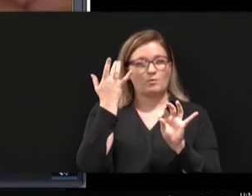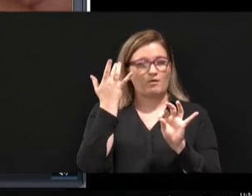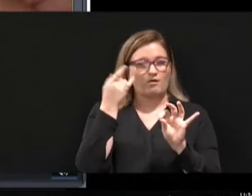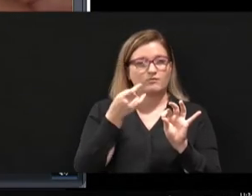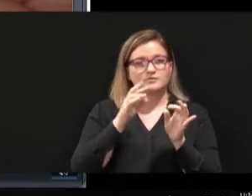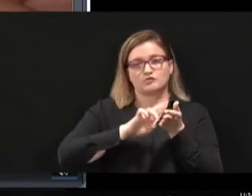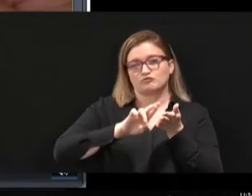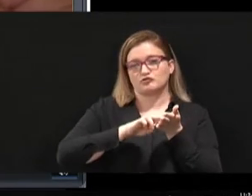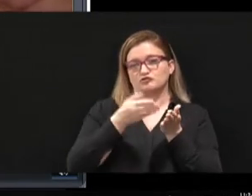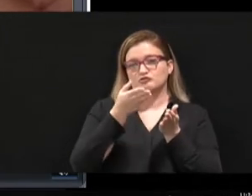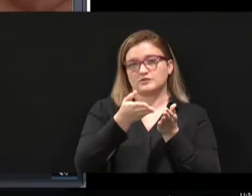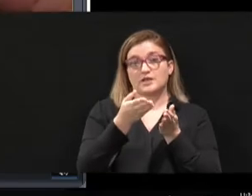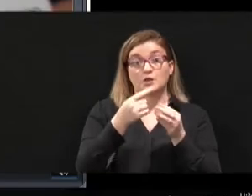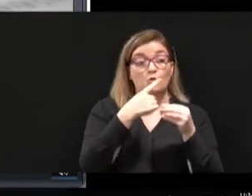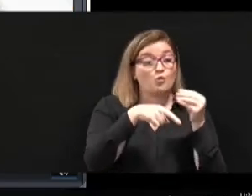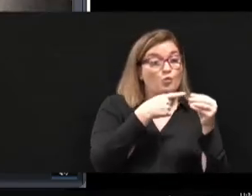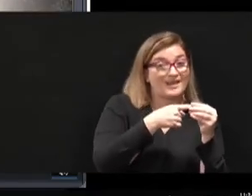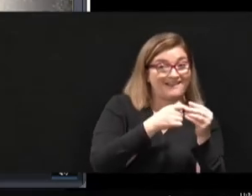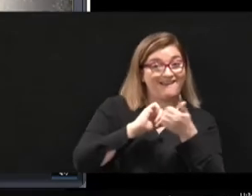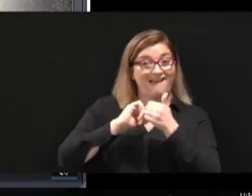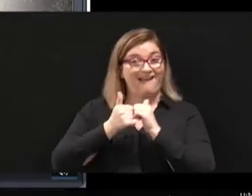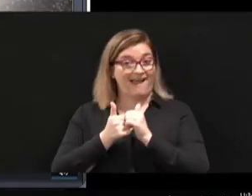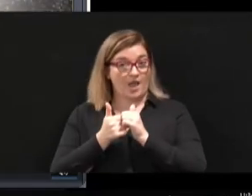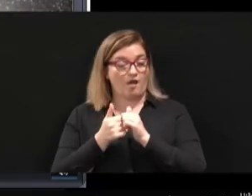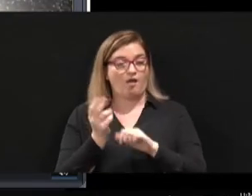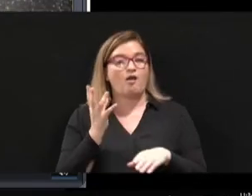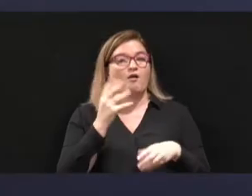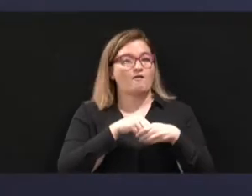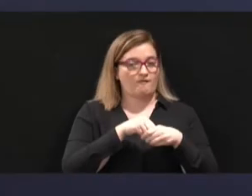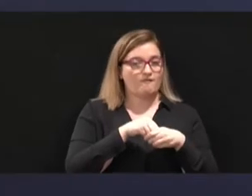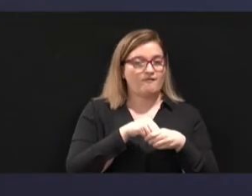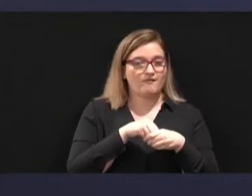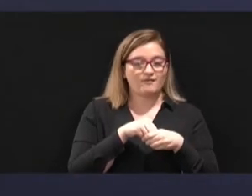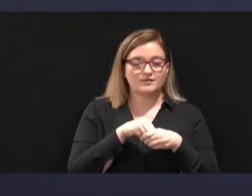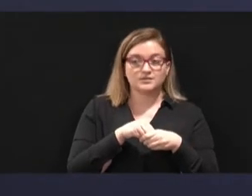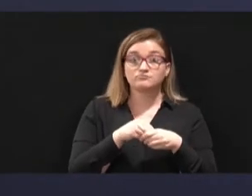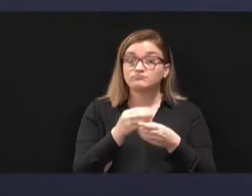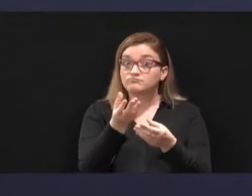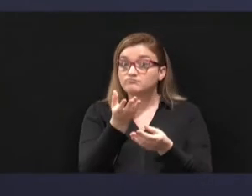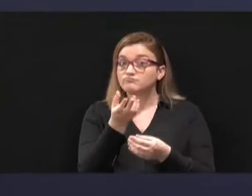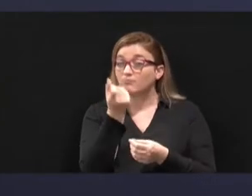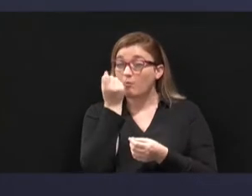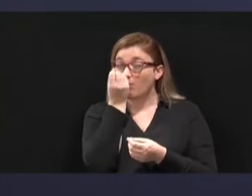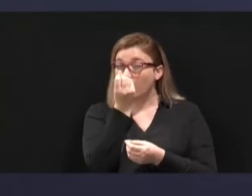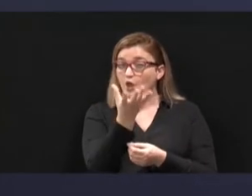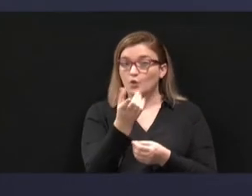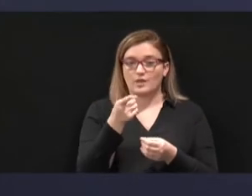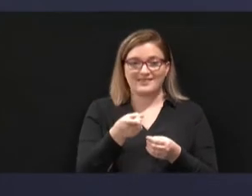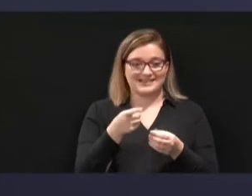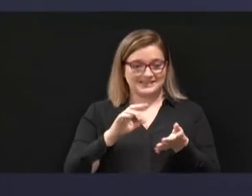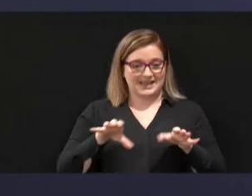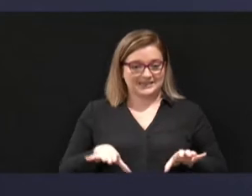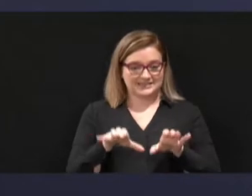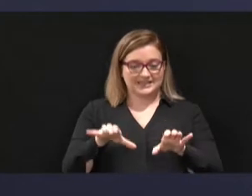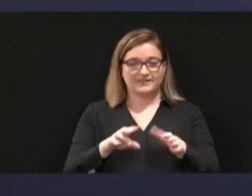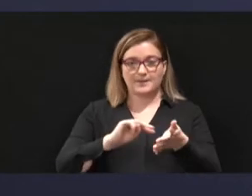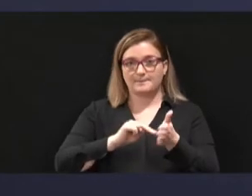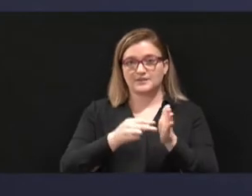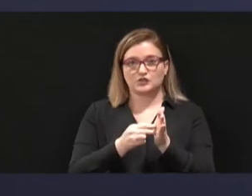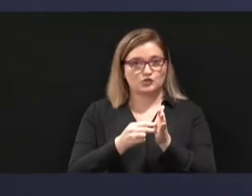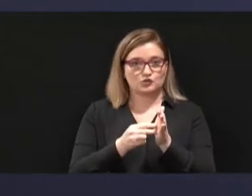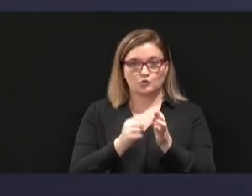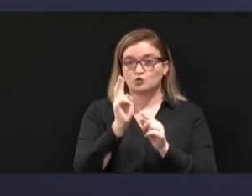the when and the how. So I did want to say real quick, all of these activities are meant to be done within